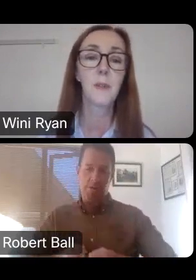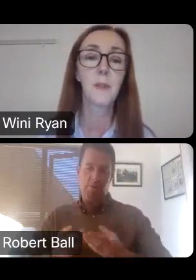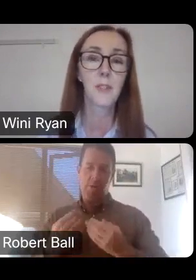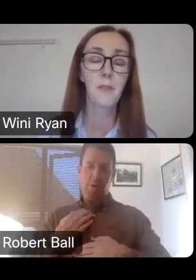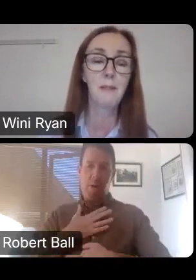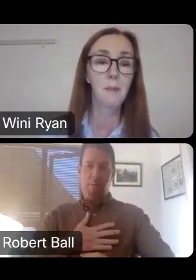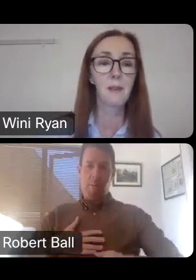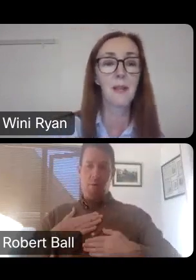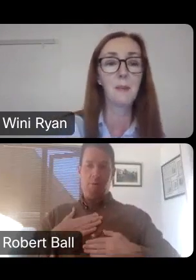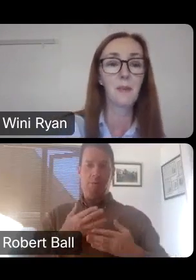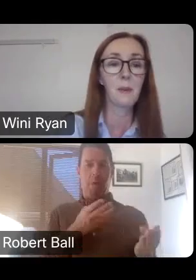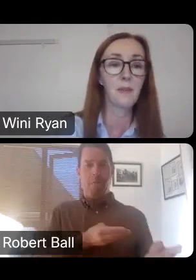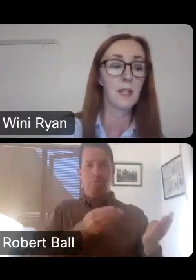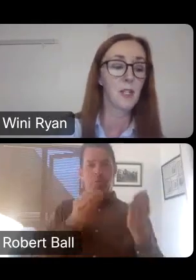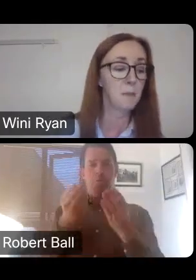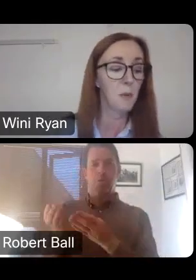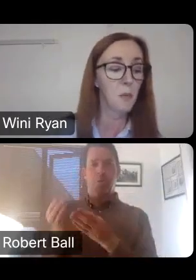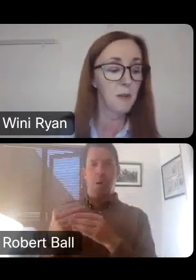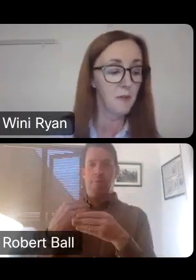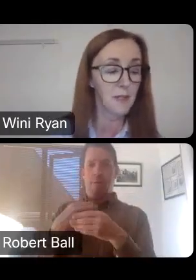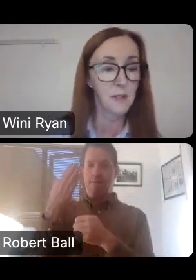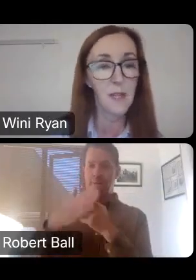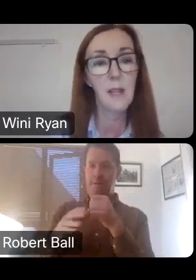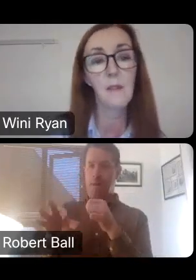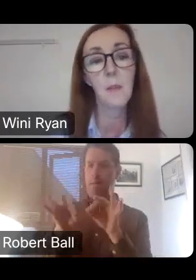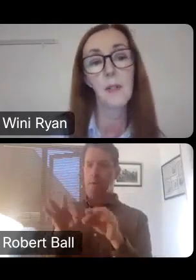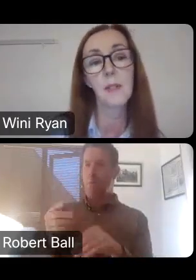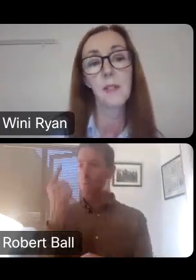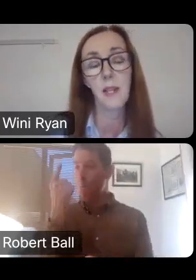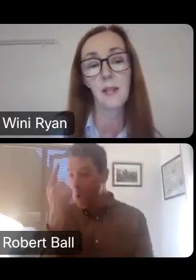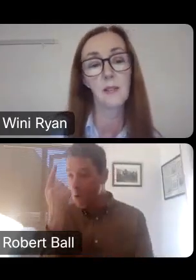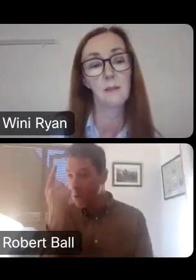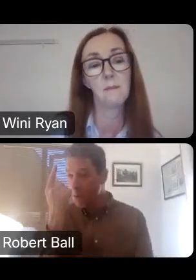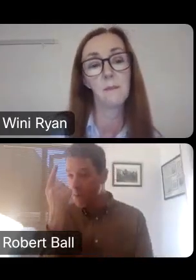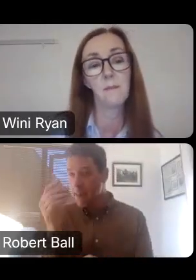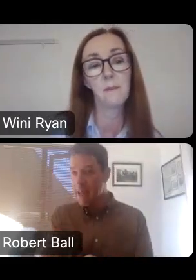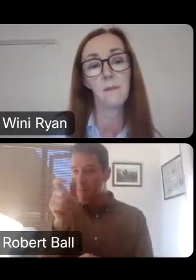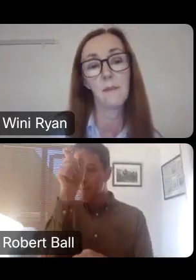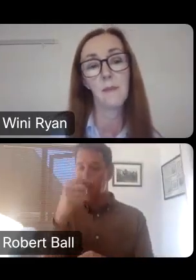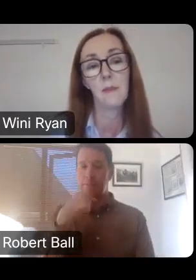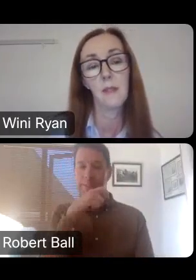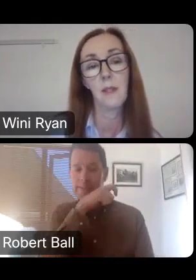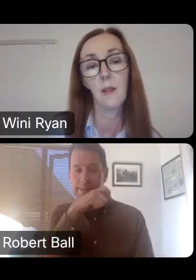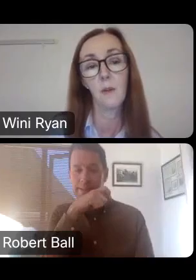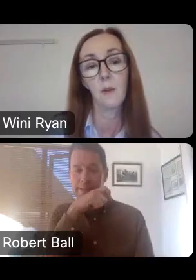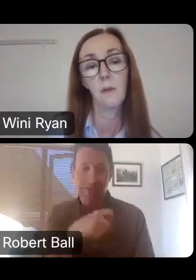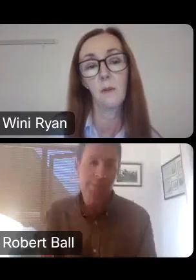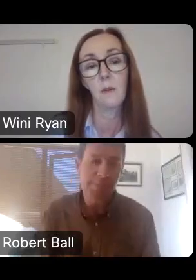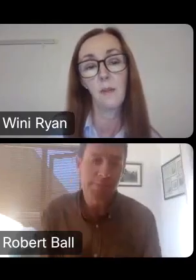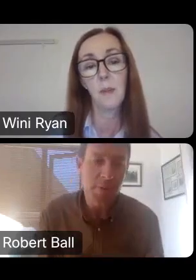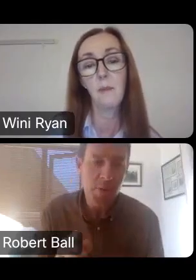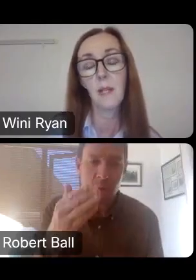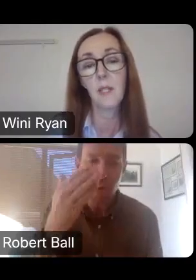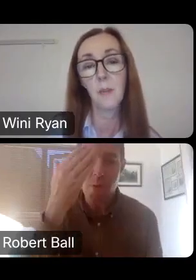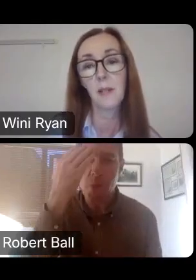you, just very briefly before we finish, pick one of these. If the person says, you know,